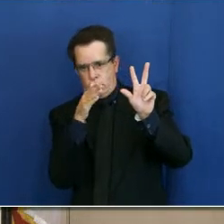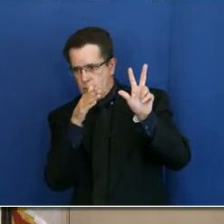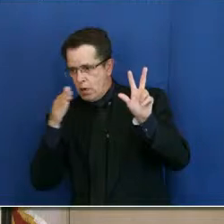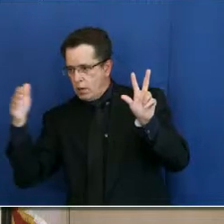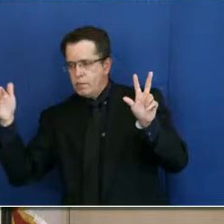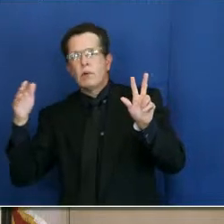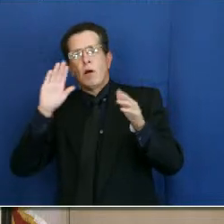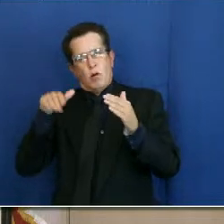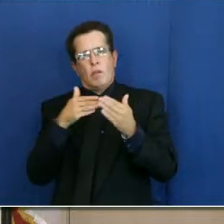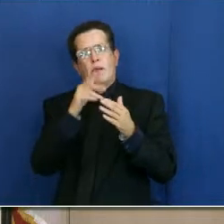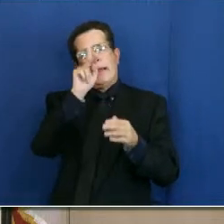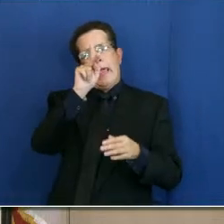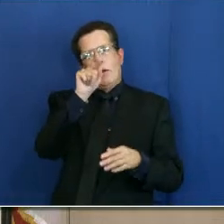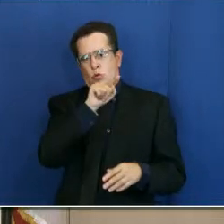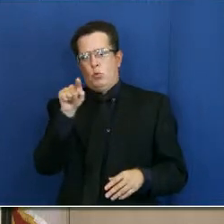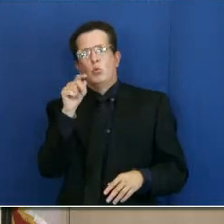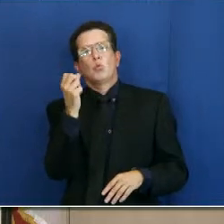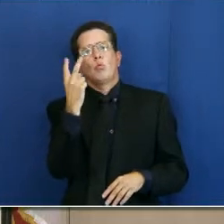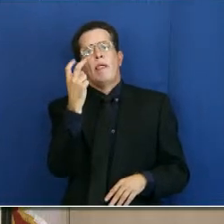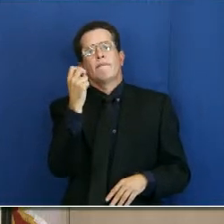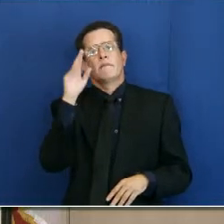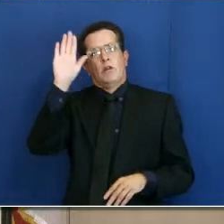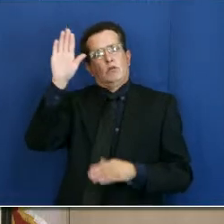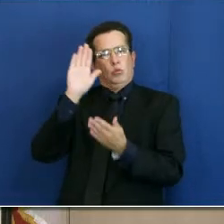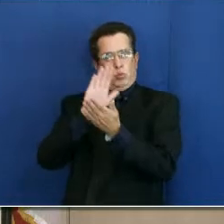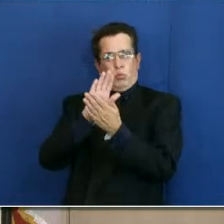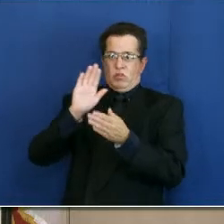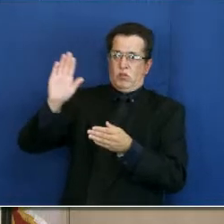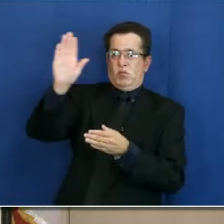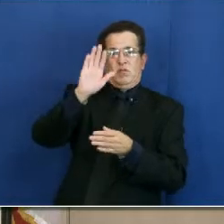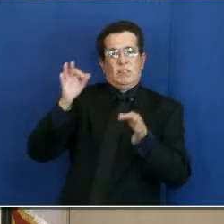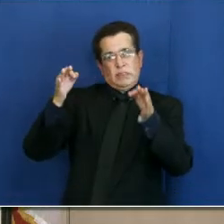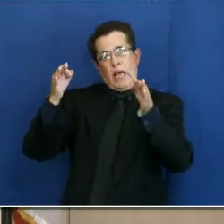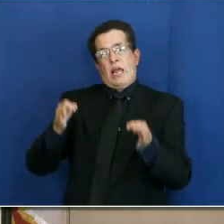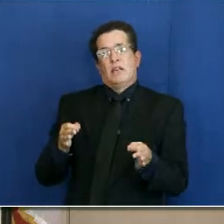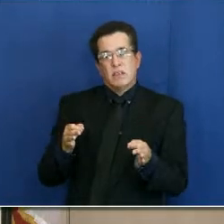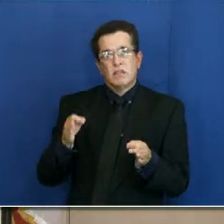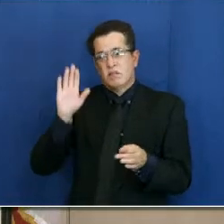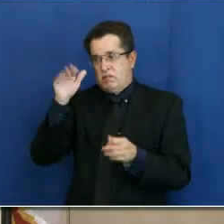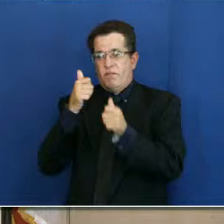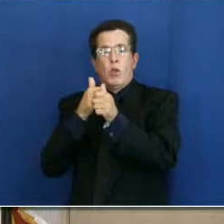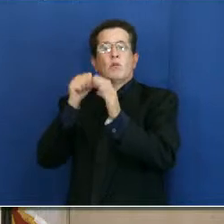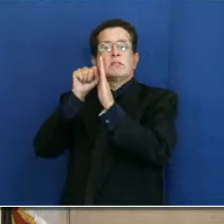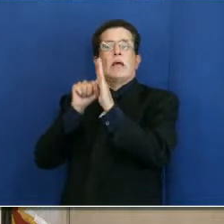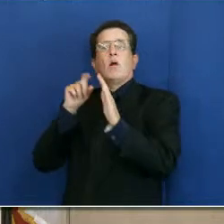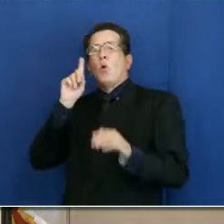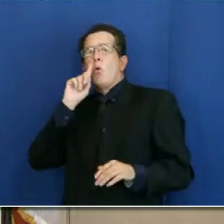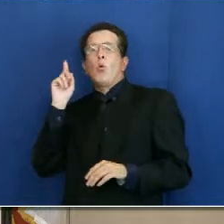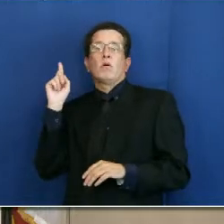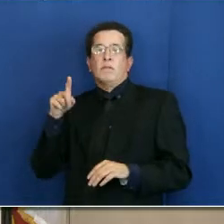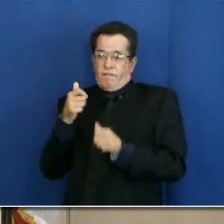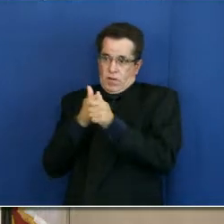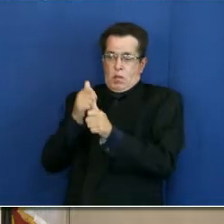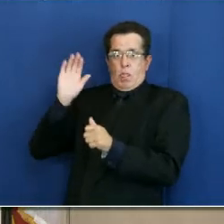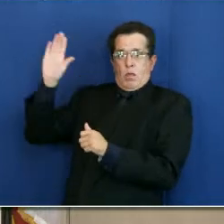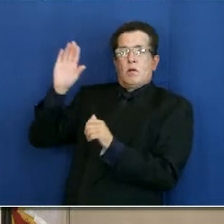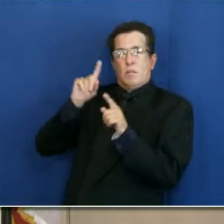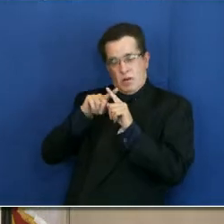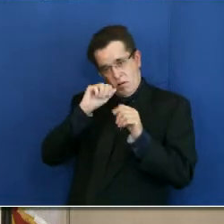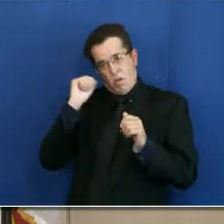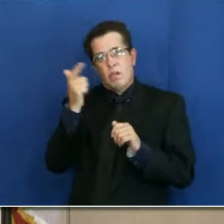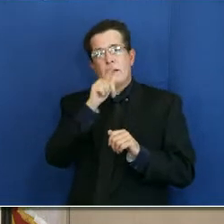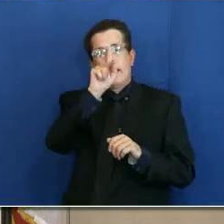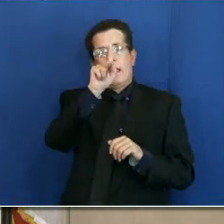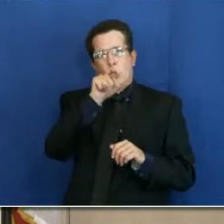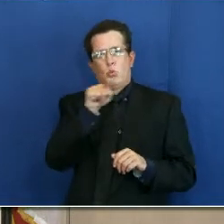all K through 12 schools at their own discretion, consistent with the state guidance, posting a safe reopening plan, but all K through 12